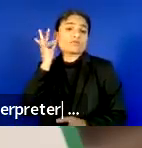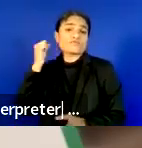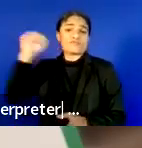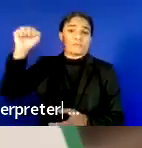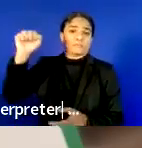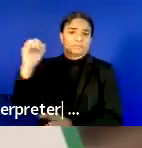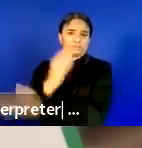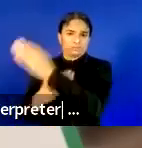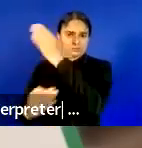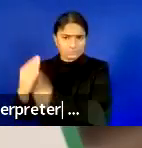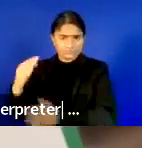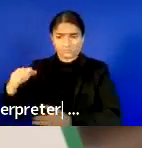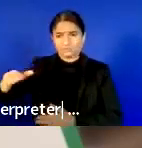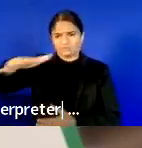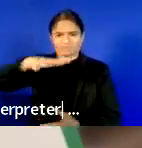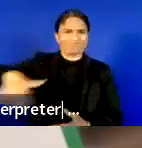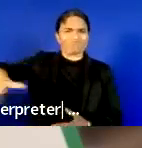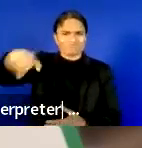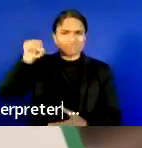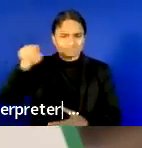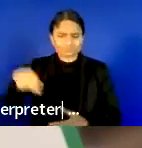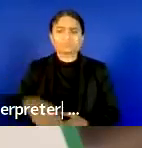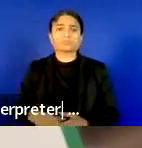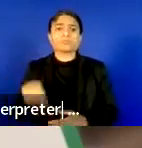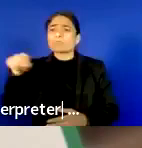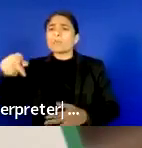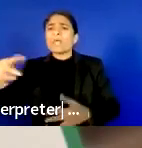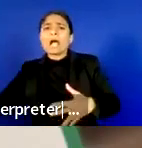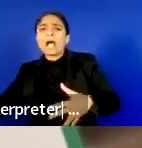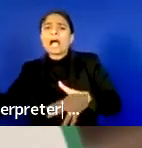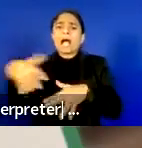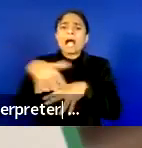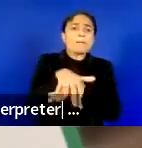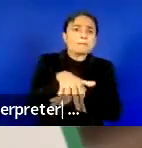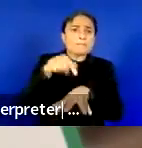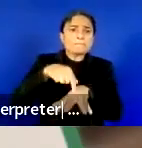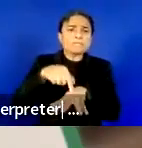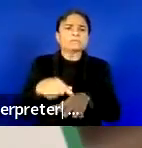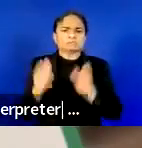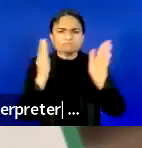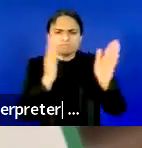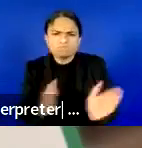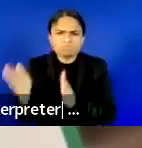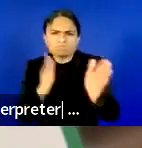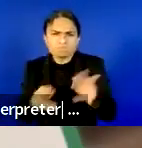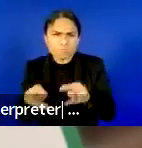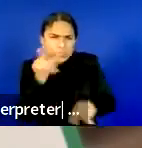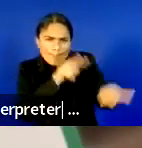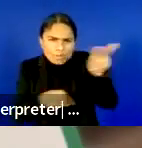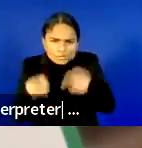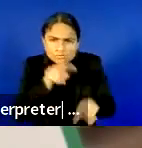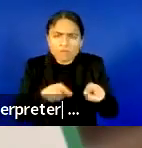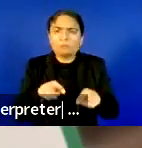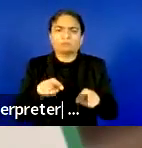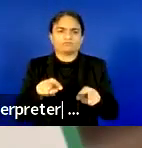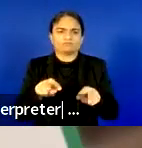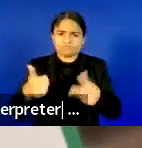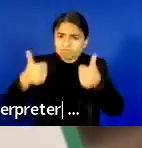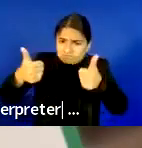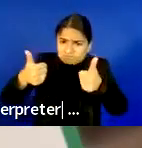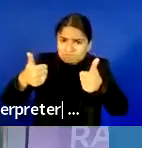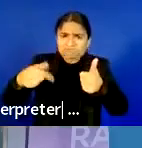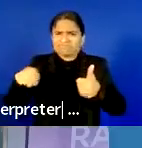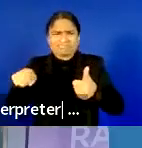again, up to the monitoring and evaluation phase. So, yep. Next slide,